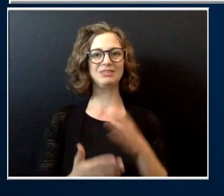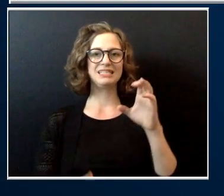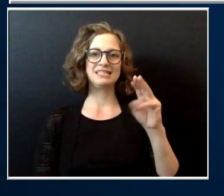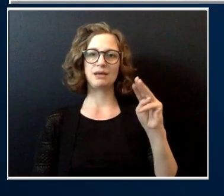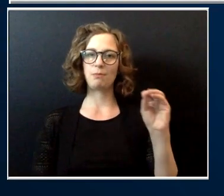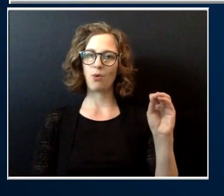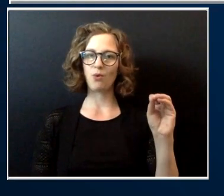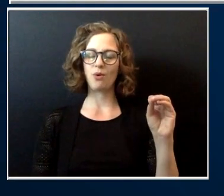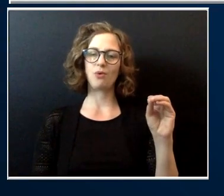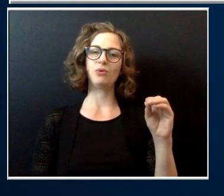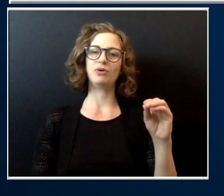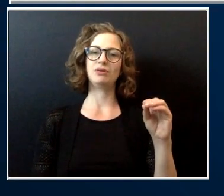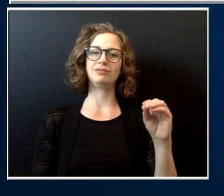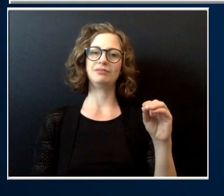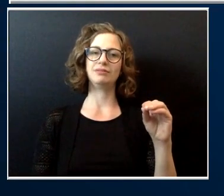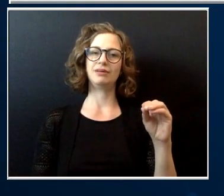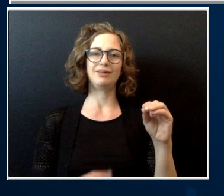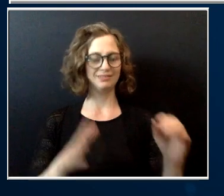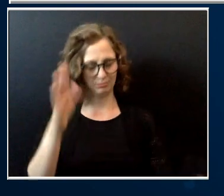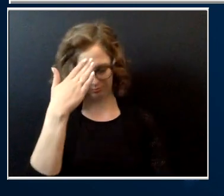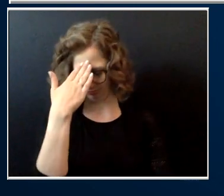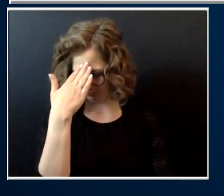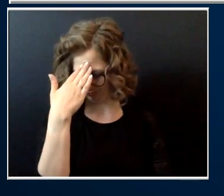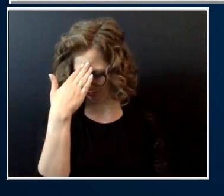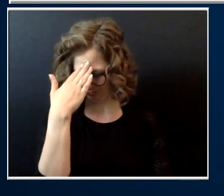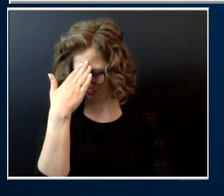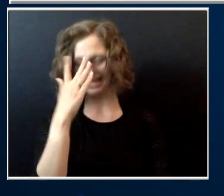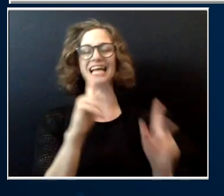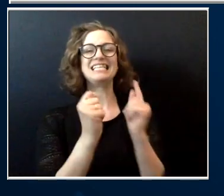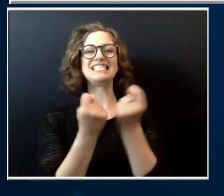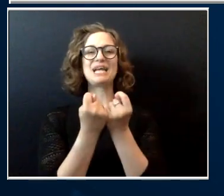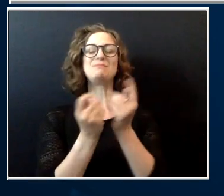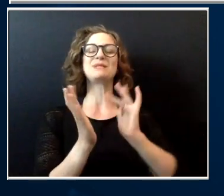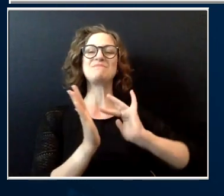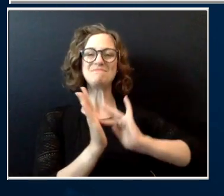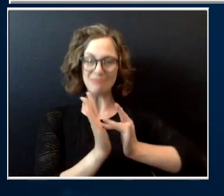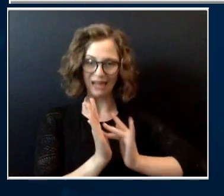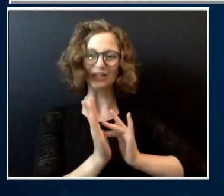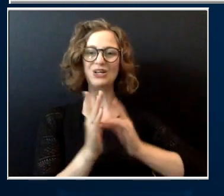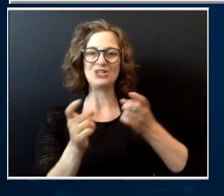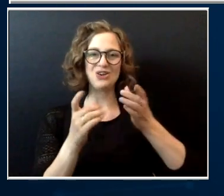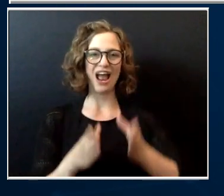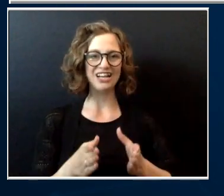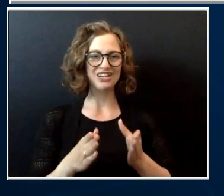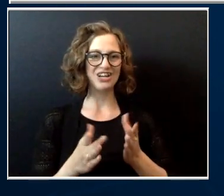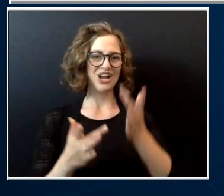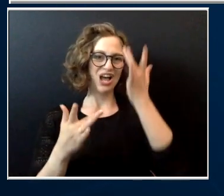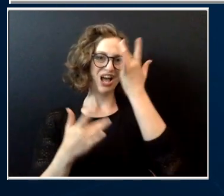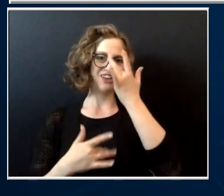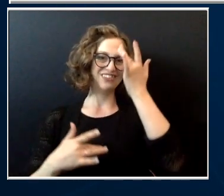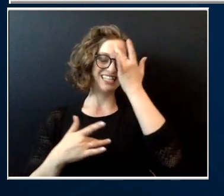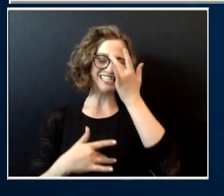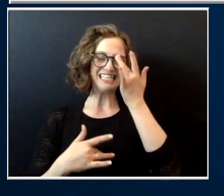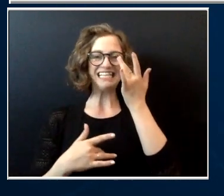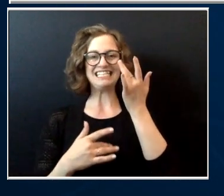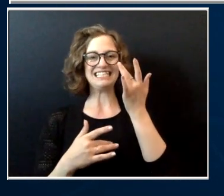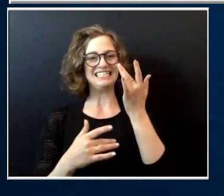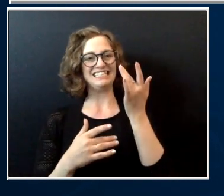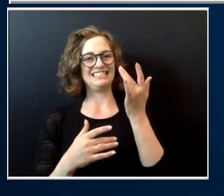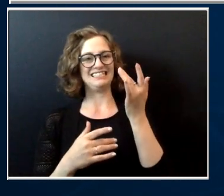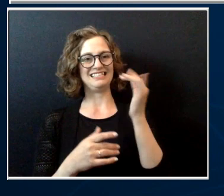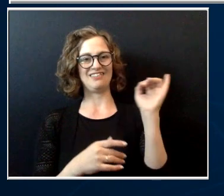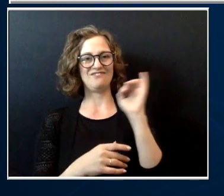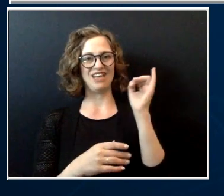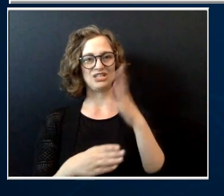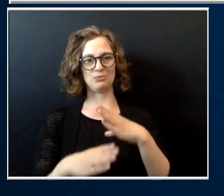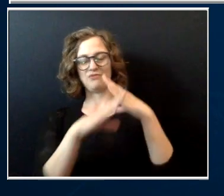Director of, the team's Medical Director of Infection Prevention and Control. I guess I'm the CMO. You know, I did not get a lot of sleep. I was working till about 1